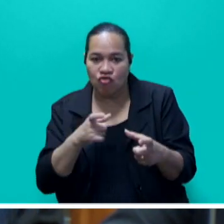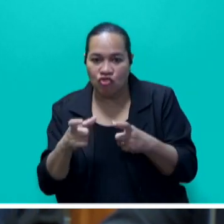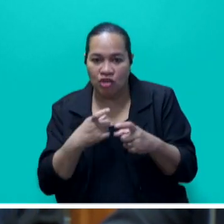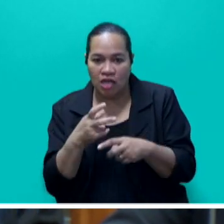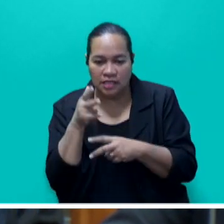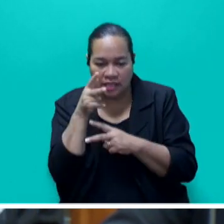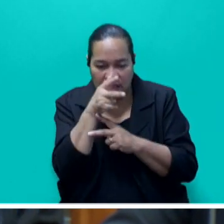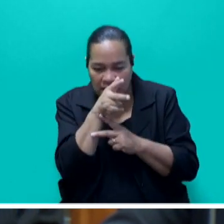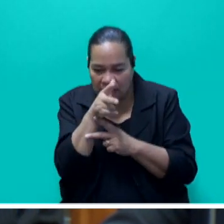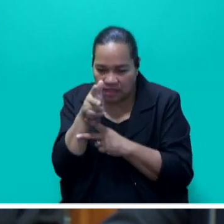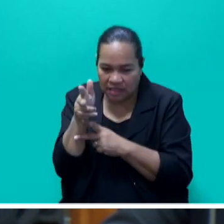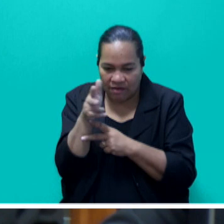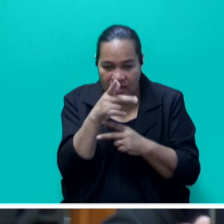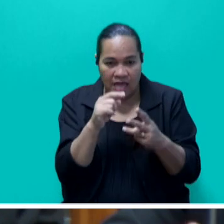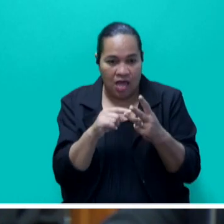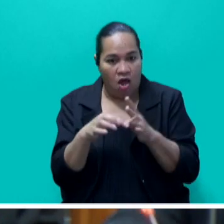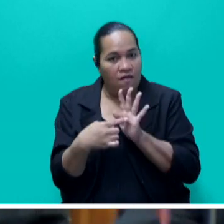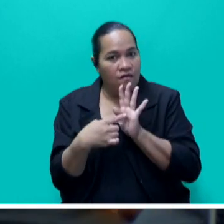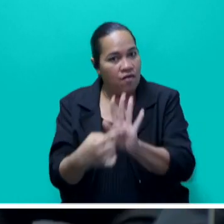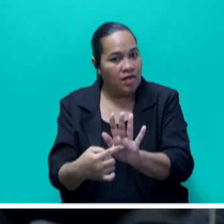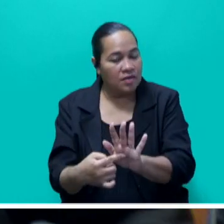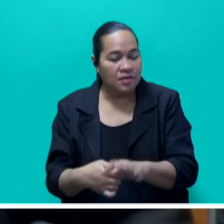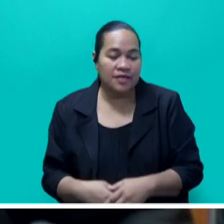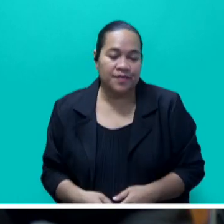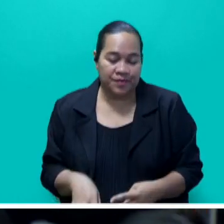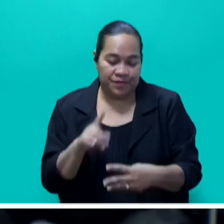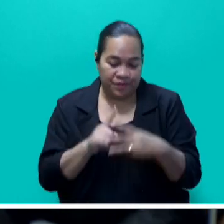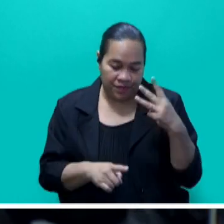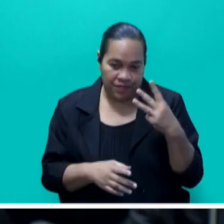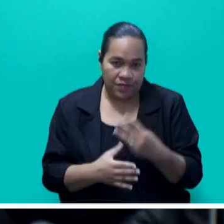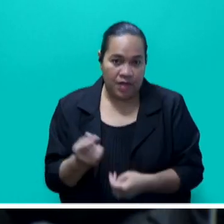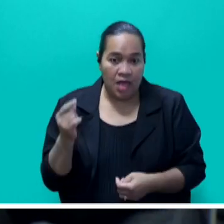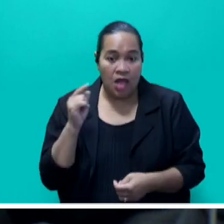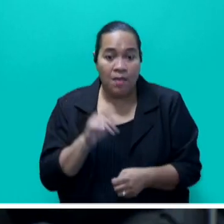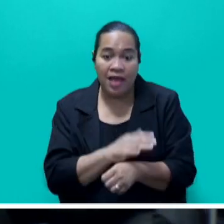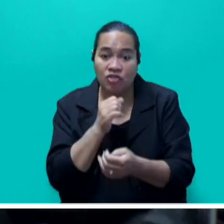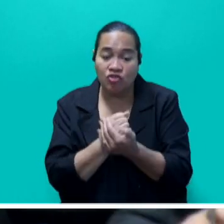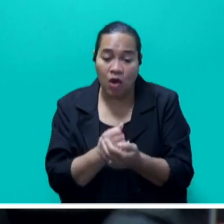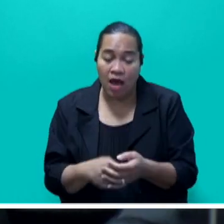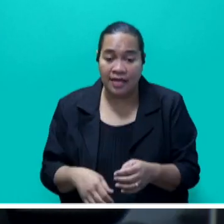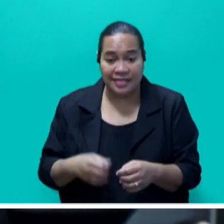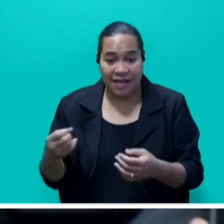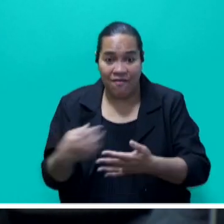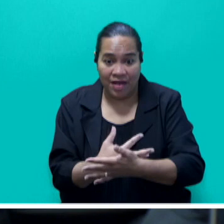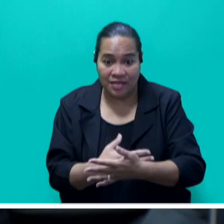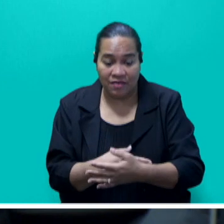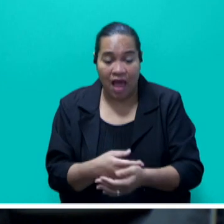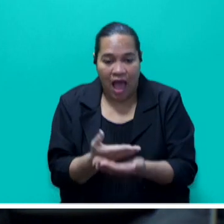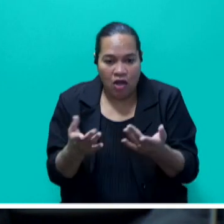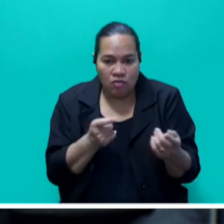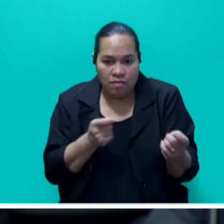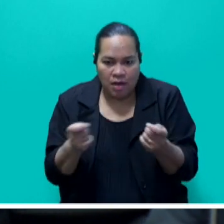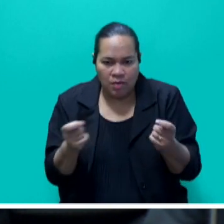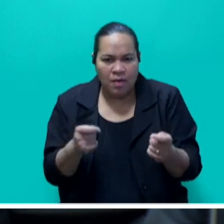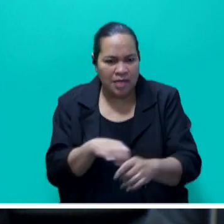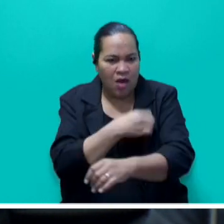surveillance, and enforcement. Honourable Speaker, sir, to ensure an effective approach in managing our vast ocean